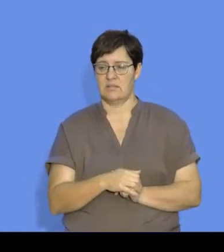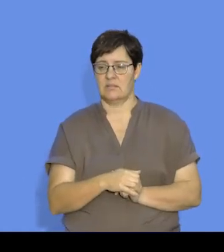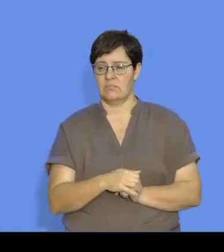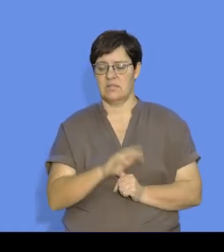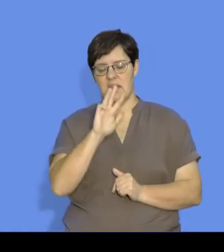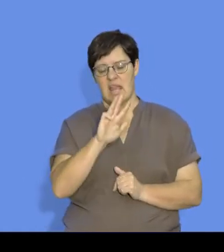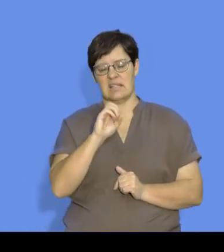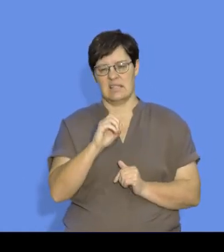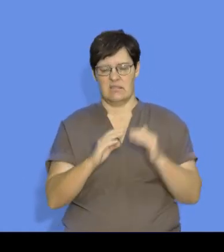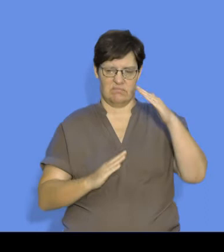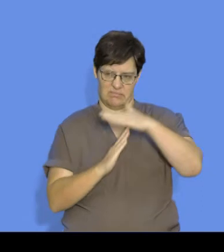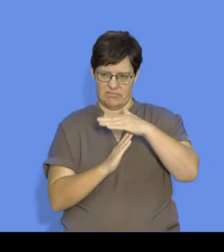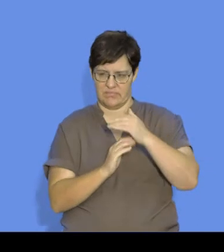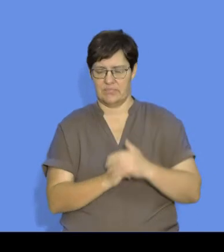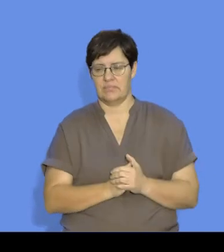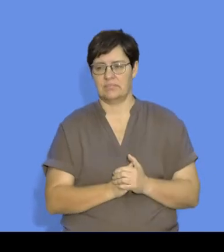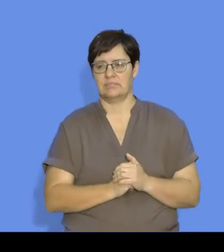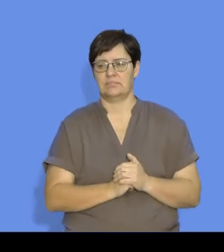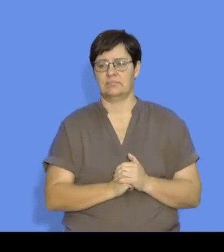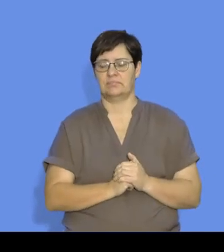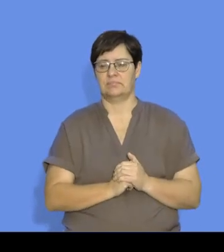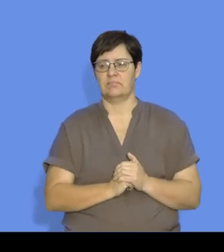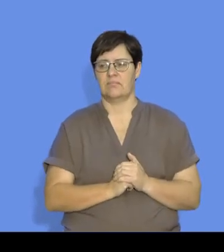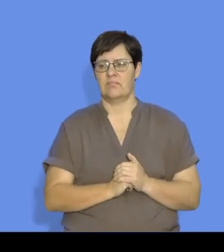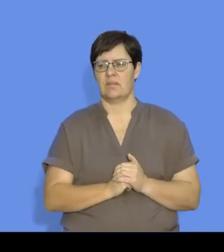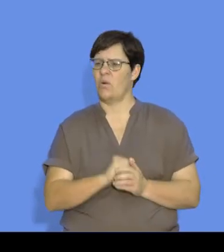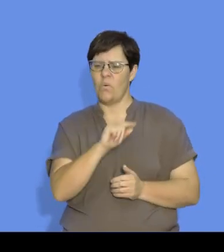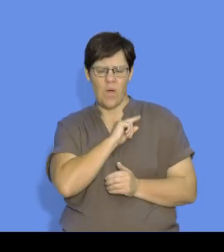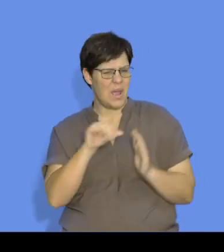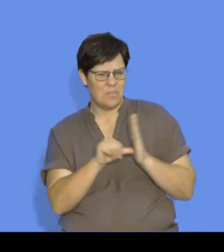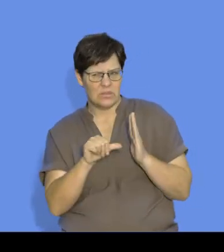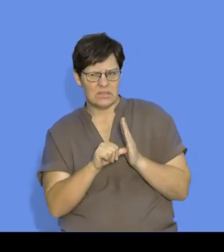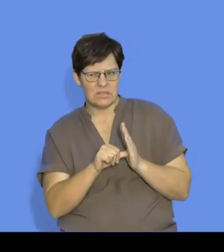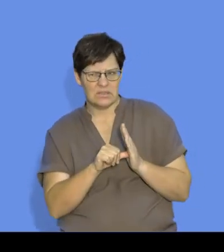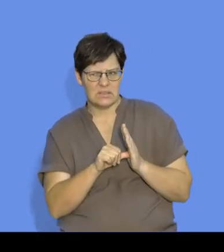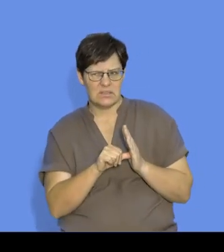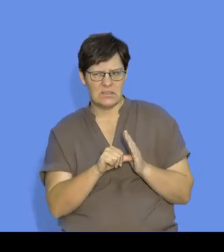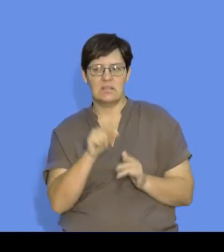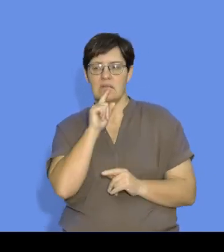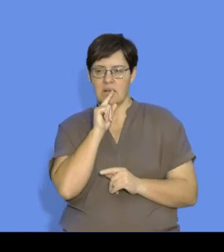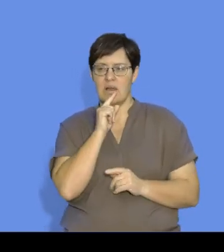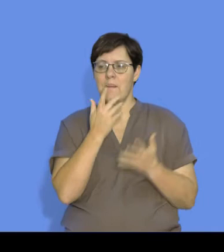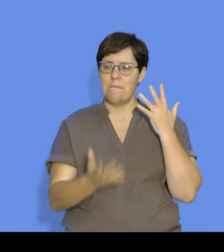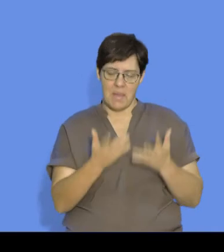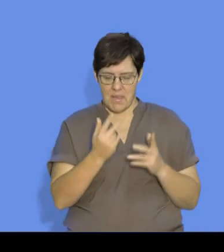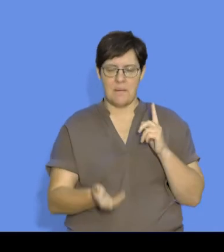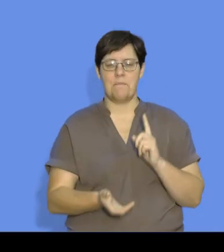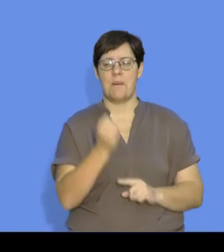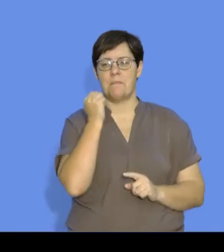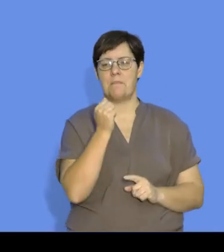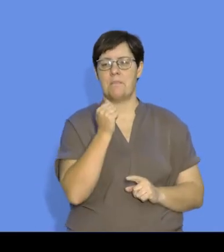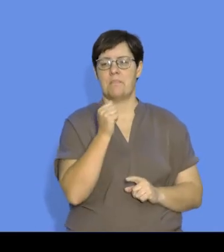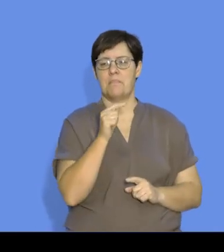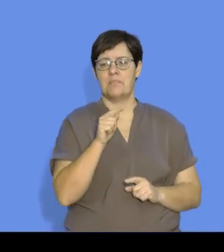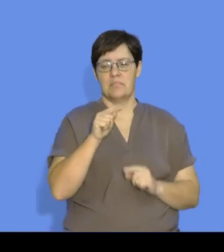90 degree with the horizontal axis. Now, why is this important? Is because they might want us to find this